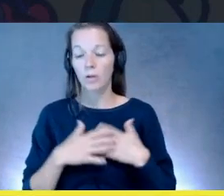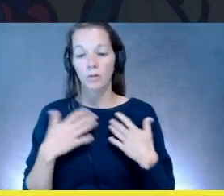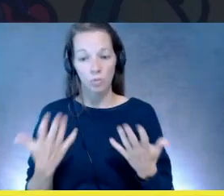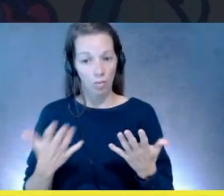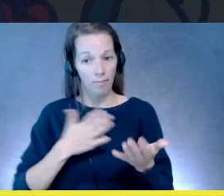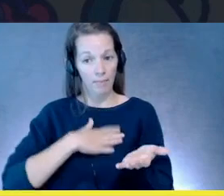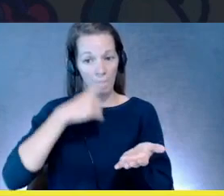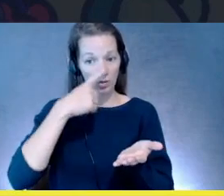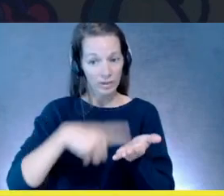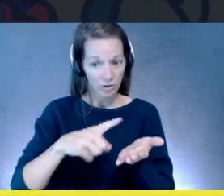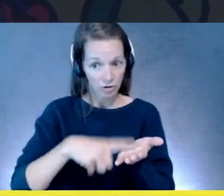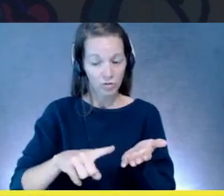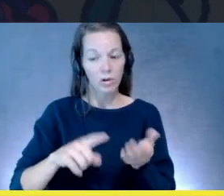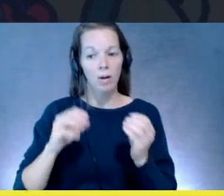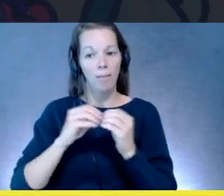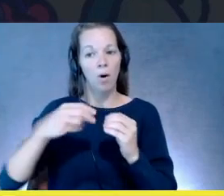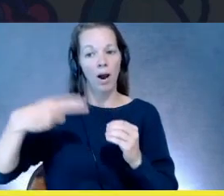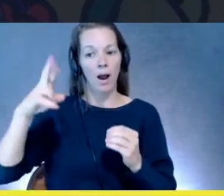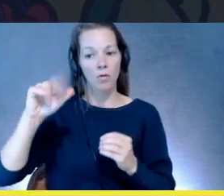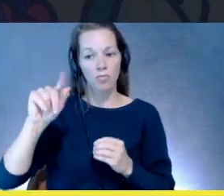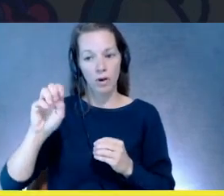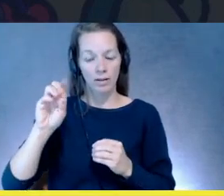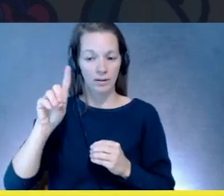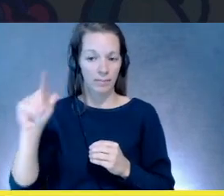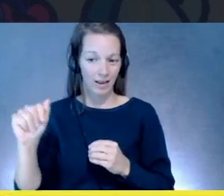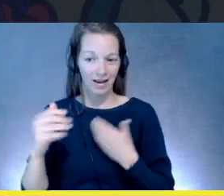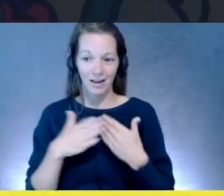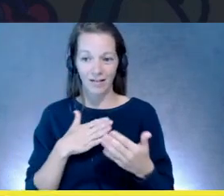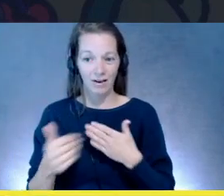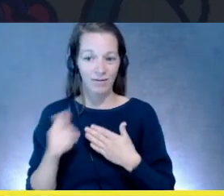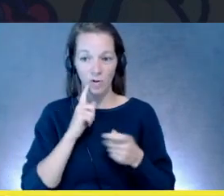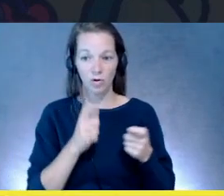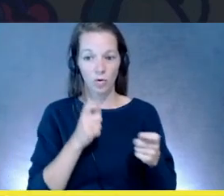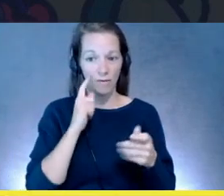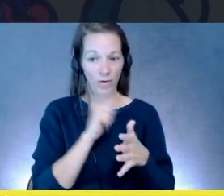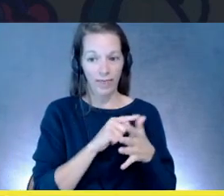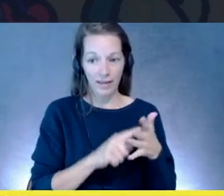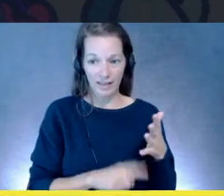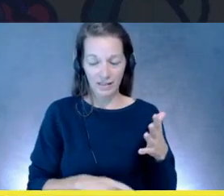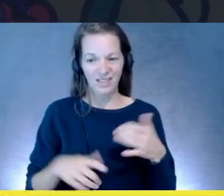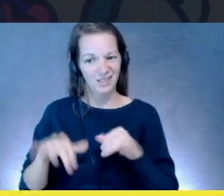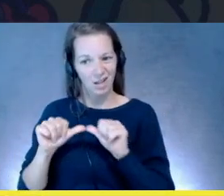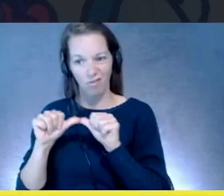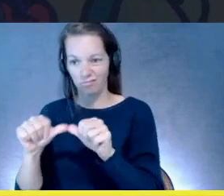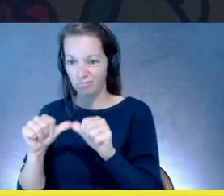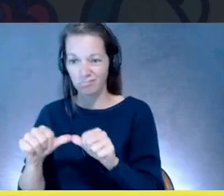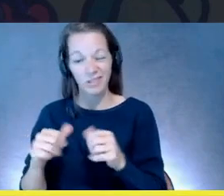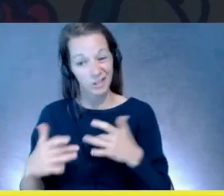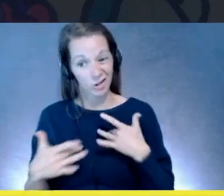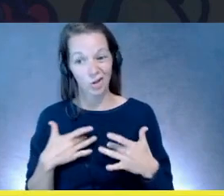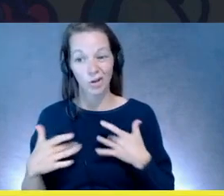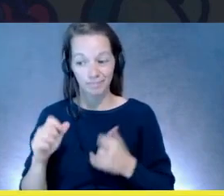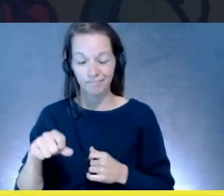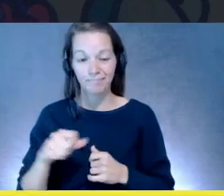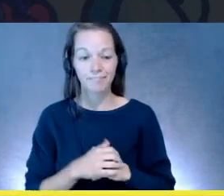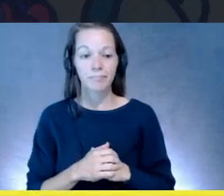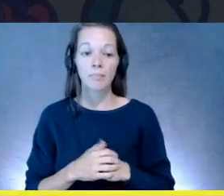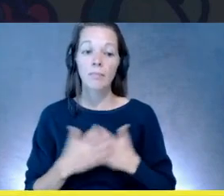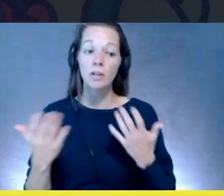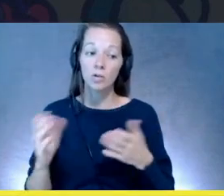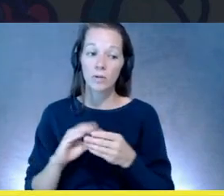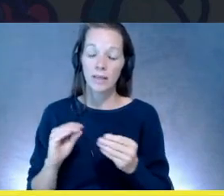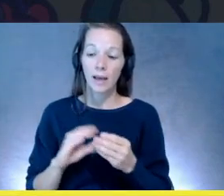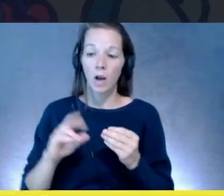that higher rates of disability persist even after controlling for these factors, which is concerning. And so that's to say that the roots